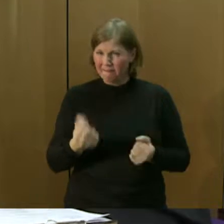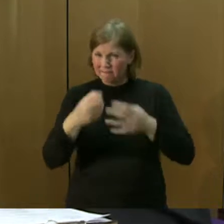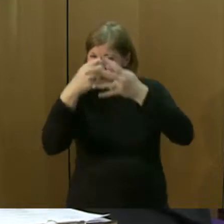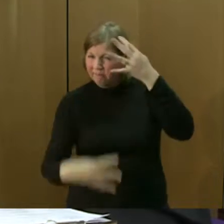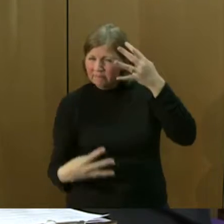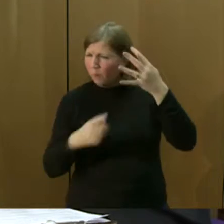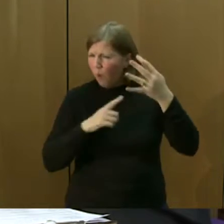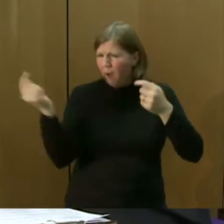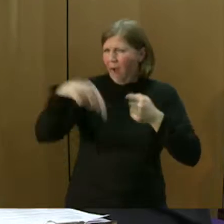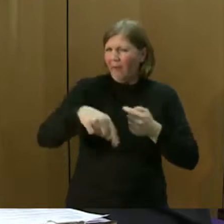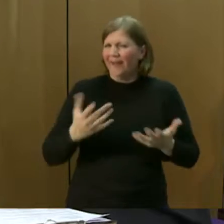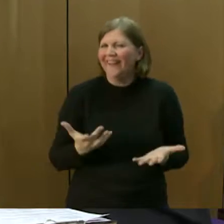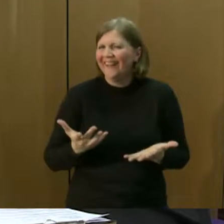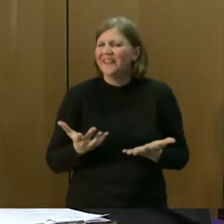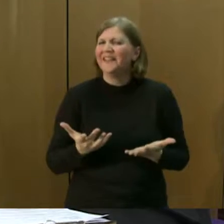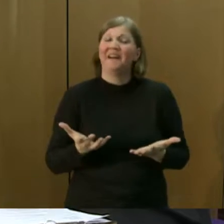month-long debauched party.